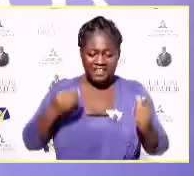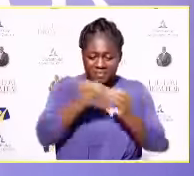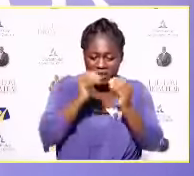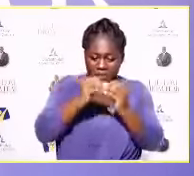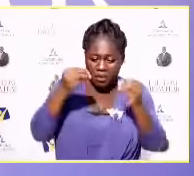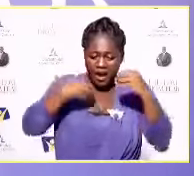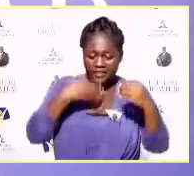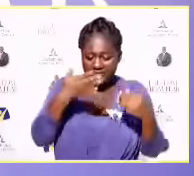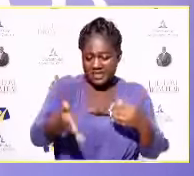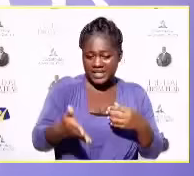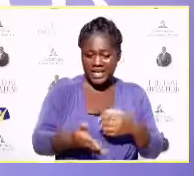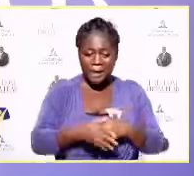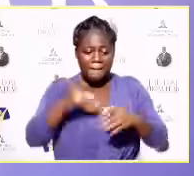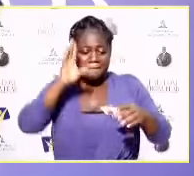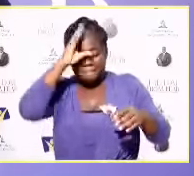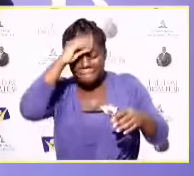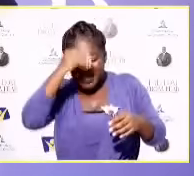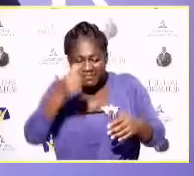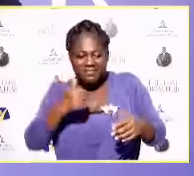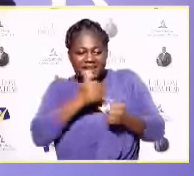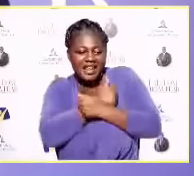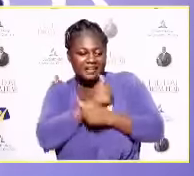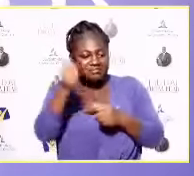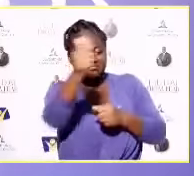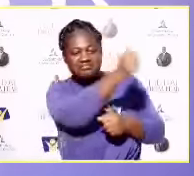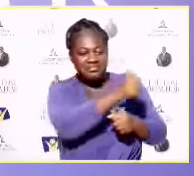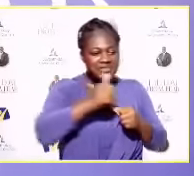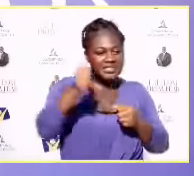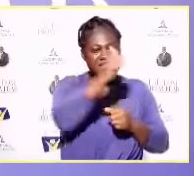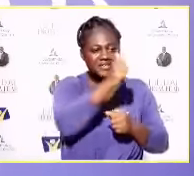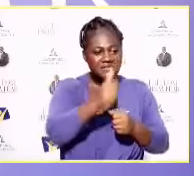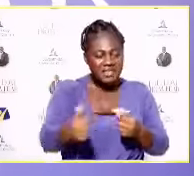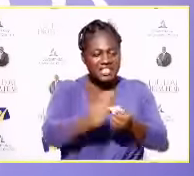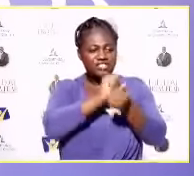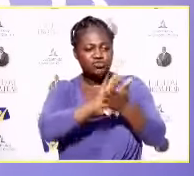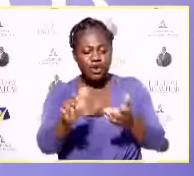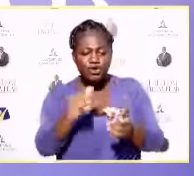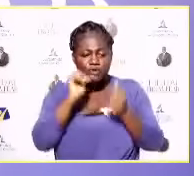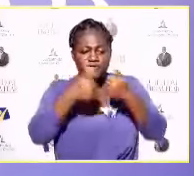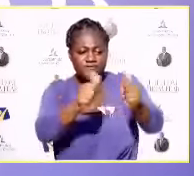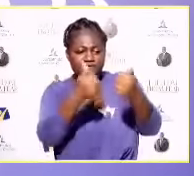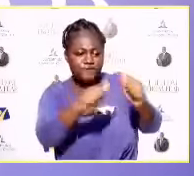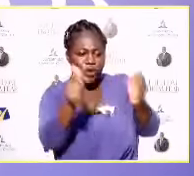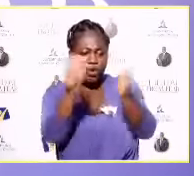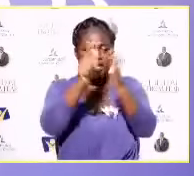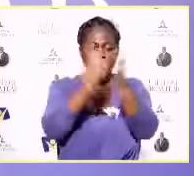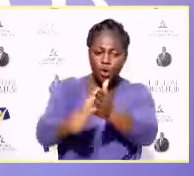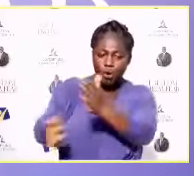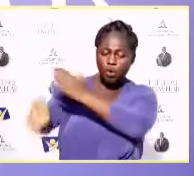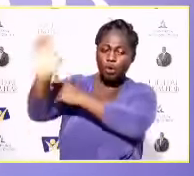men shall be lovers of their own selves, violating commandments one or two at least,